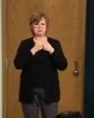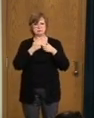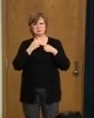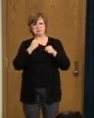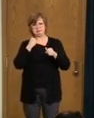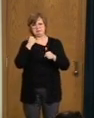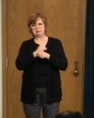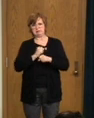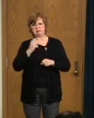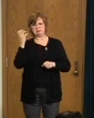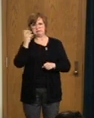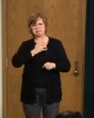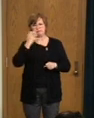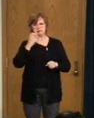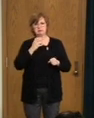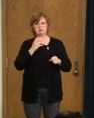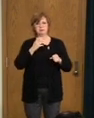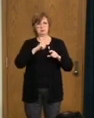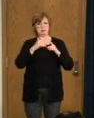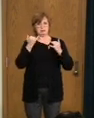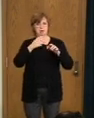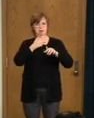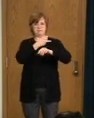2021 is going to be so much better.